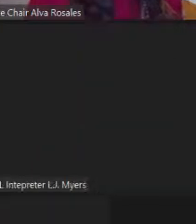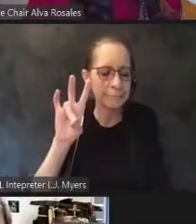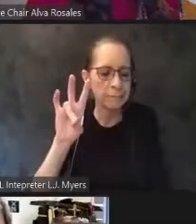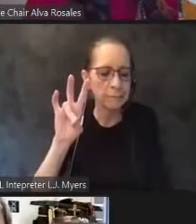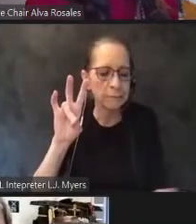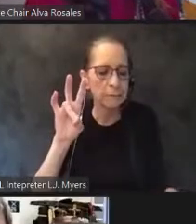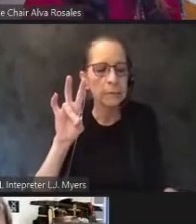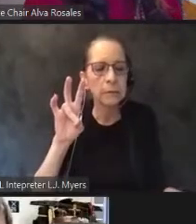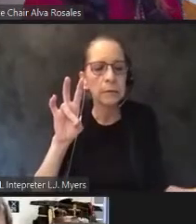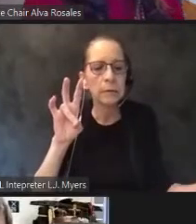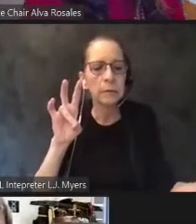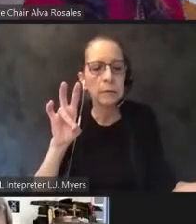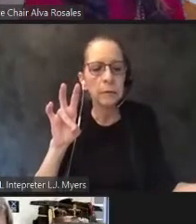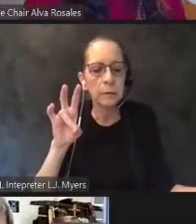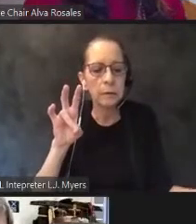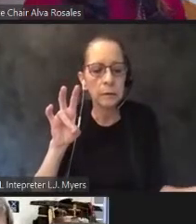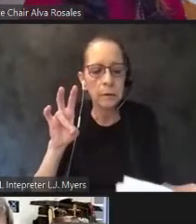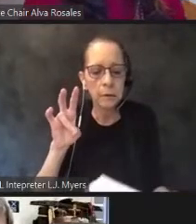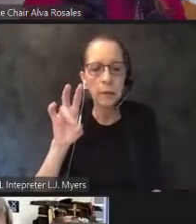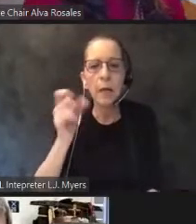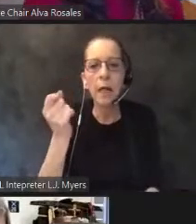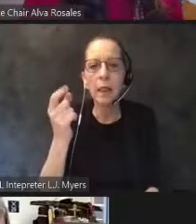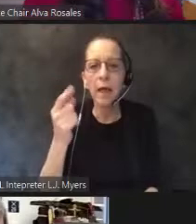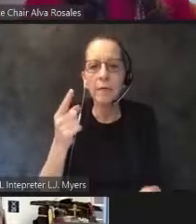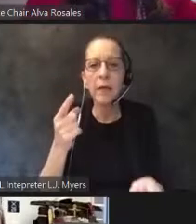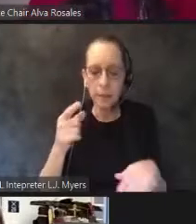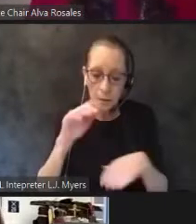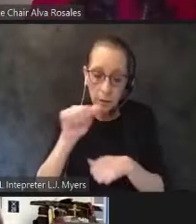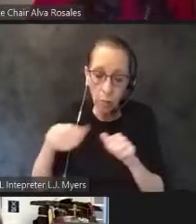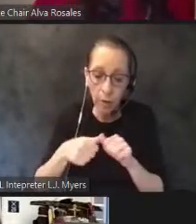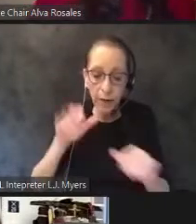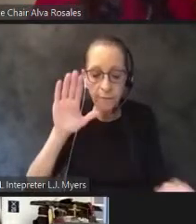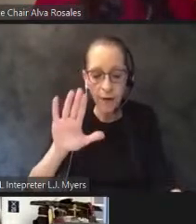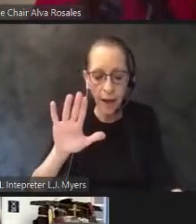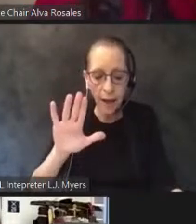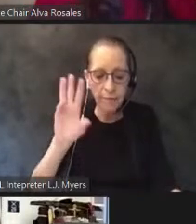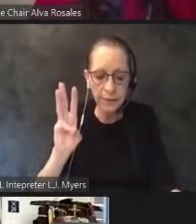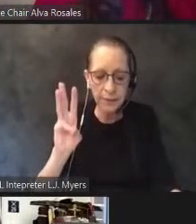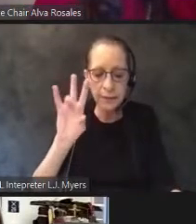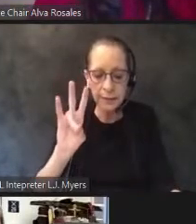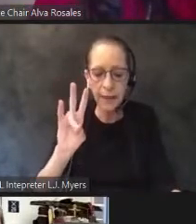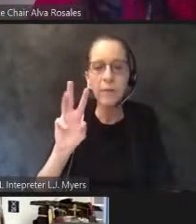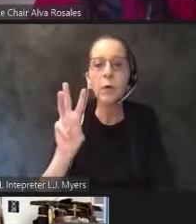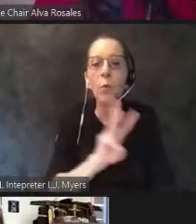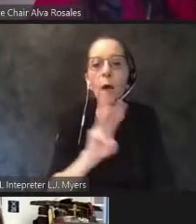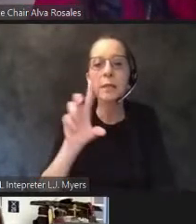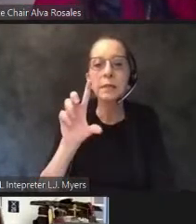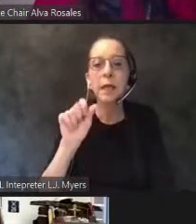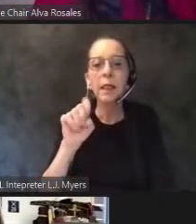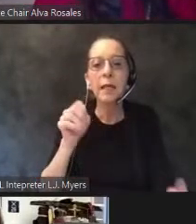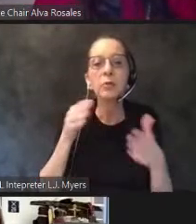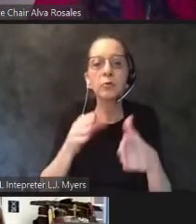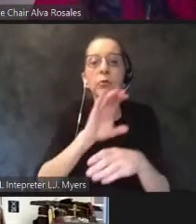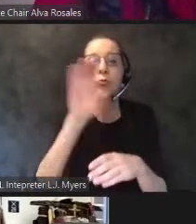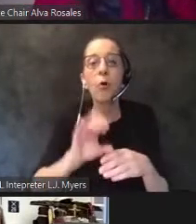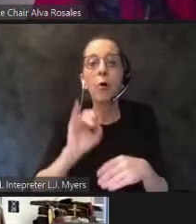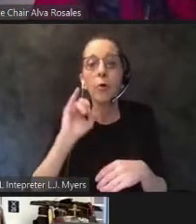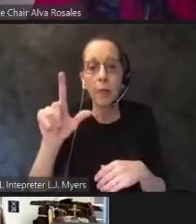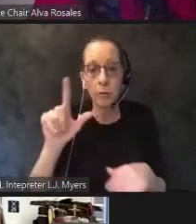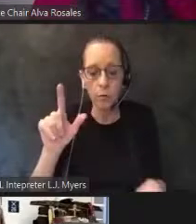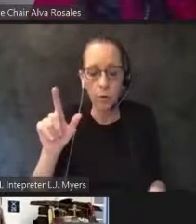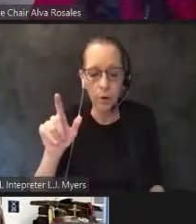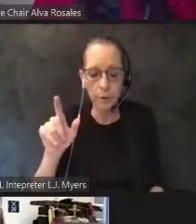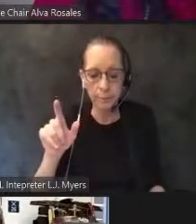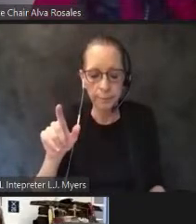of ground floor space located at 567 Westlake Street, Chicago, Illinois.